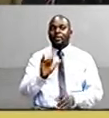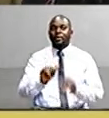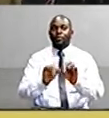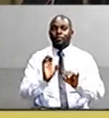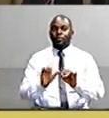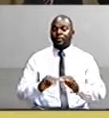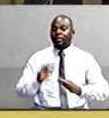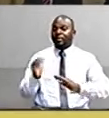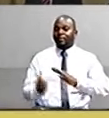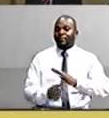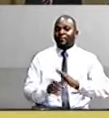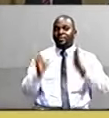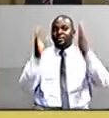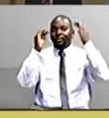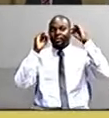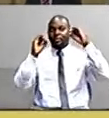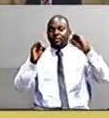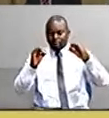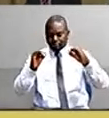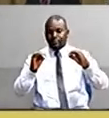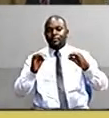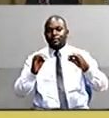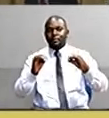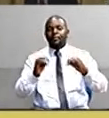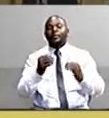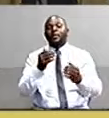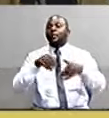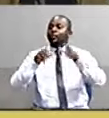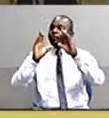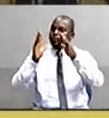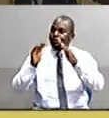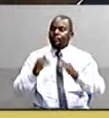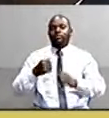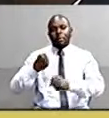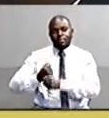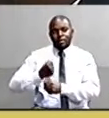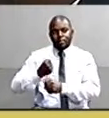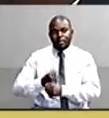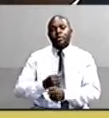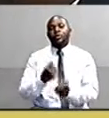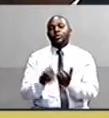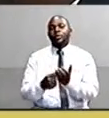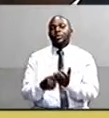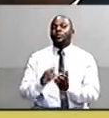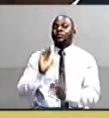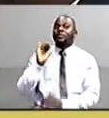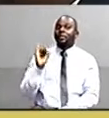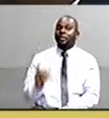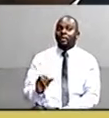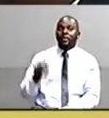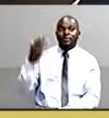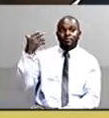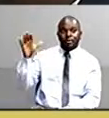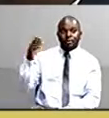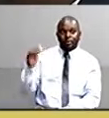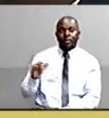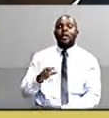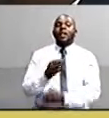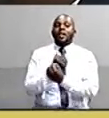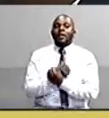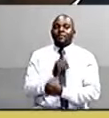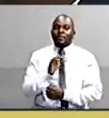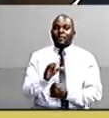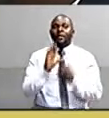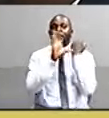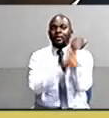The Vice President, Edward Chionuka Sekandi, has commended the efforts of Ugandans living in the diaspora for living their motherland and